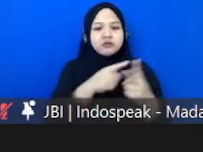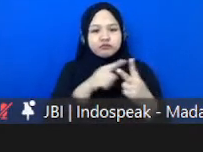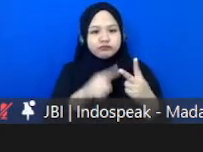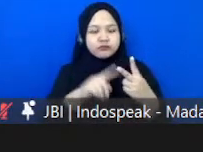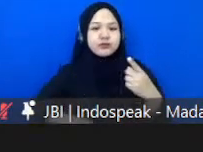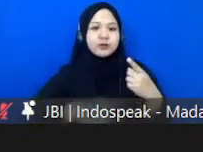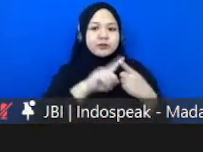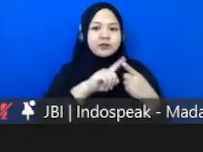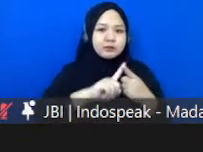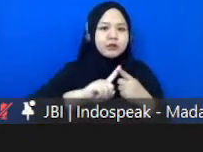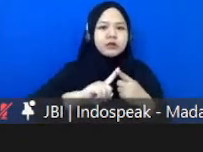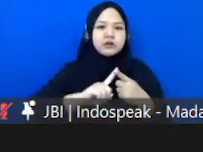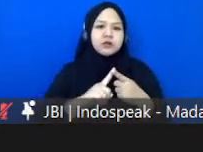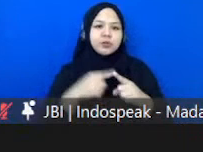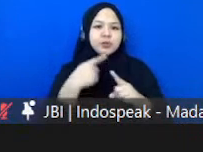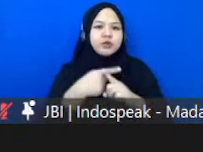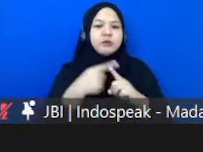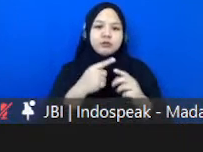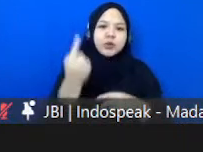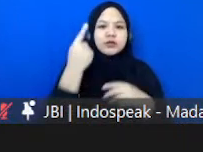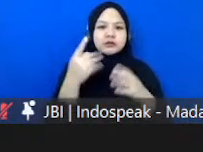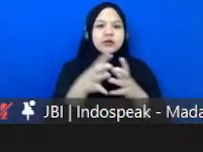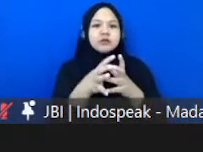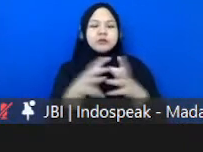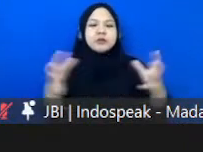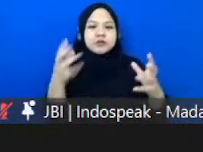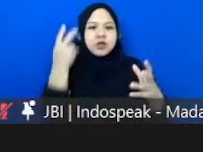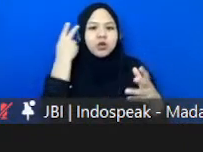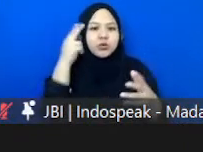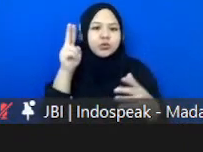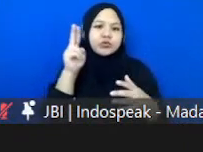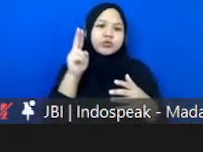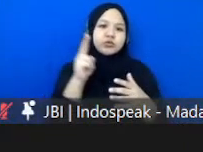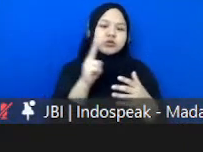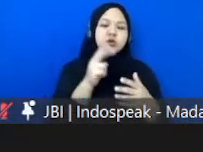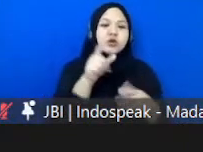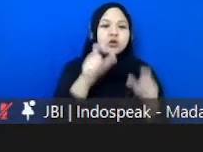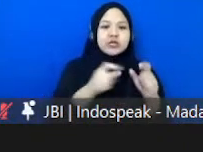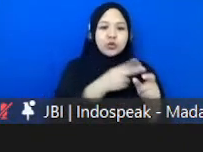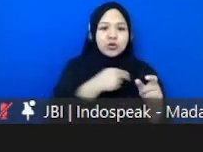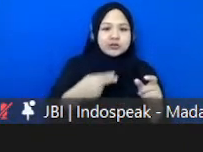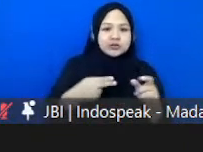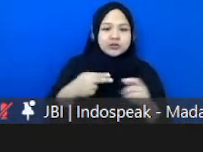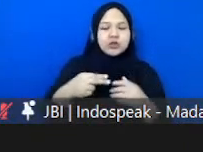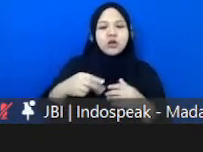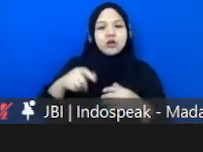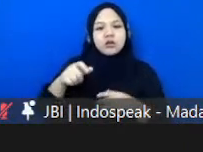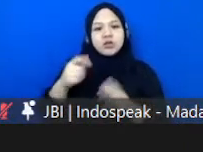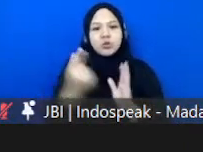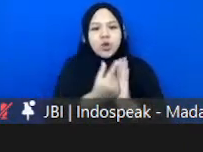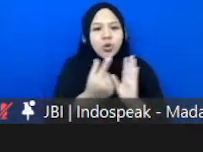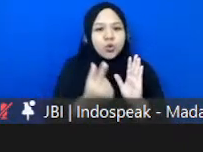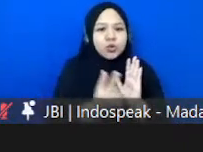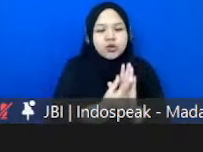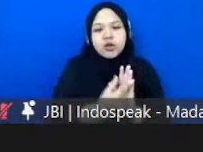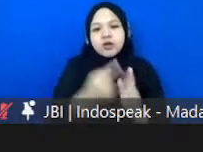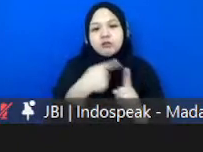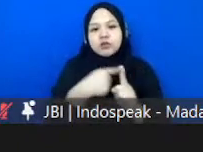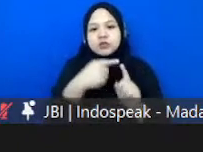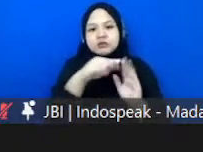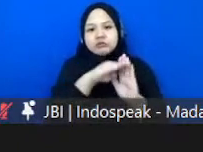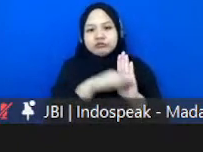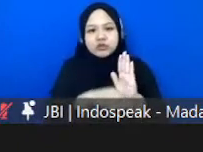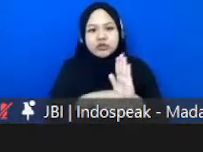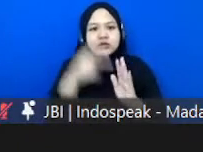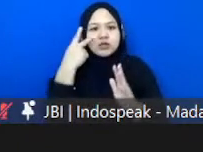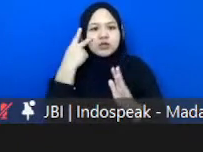overall priority given to the right to health in Indonesian law and policy has reflected the broad realignment of power relations that accompanied the